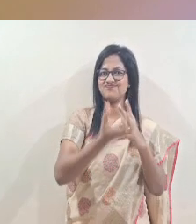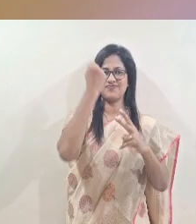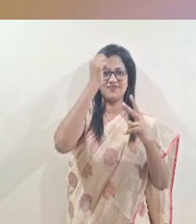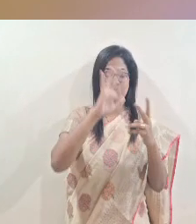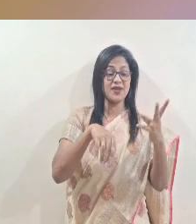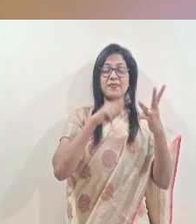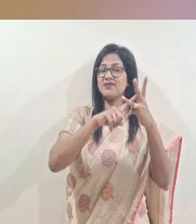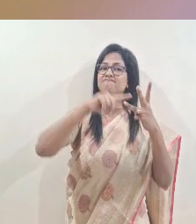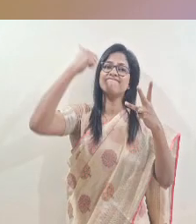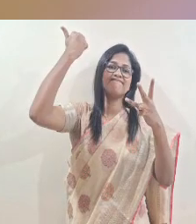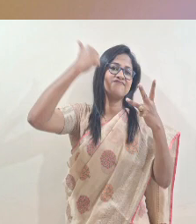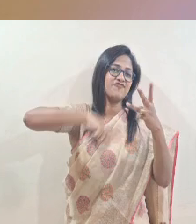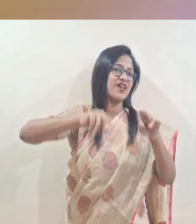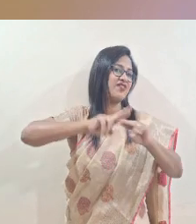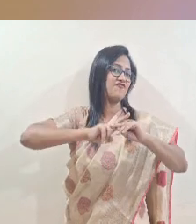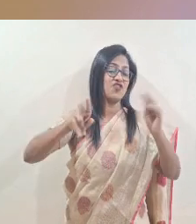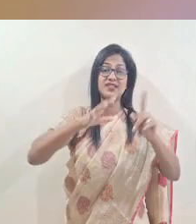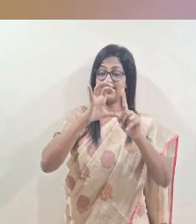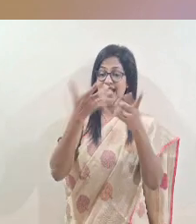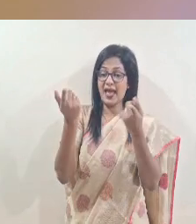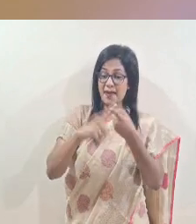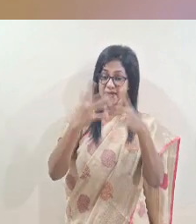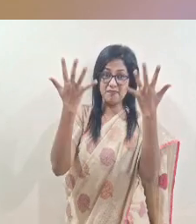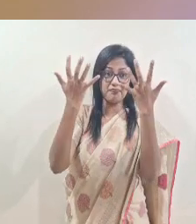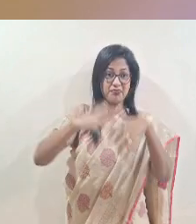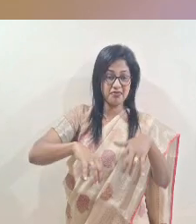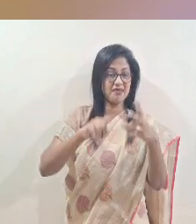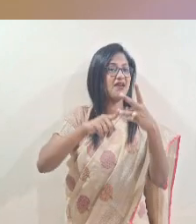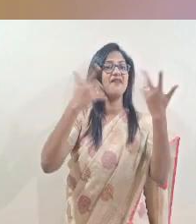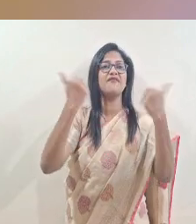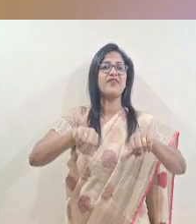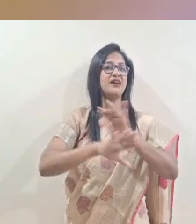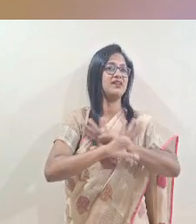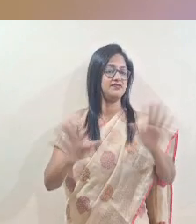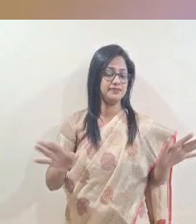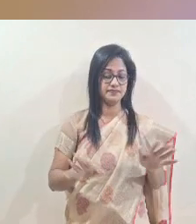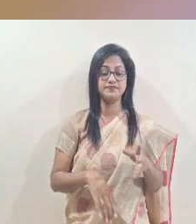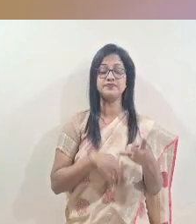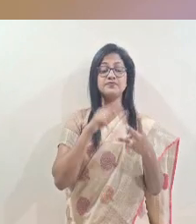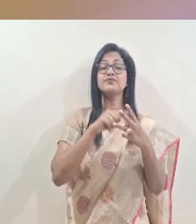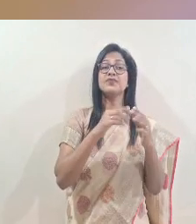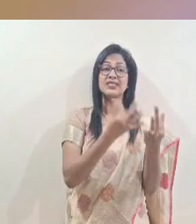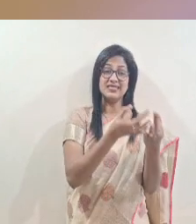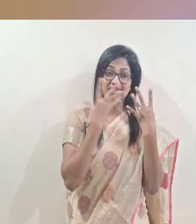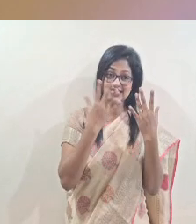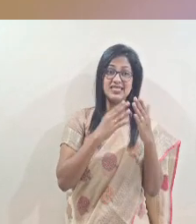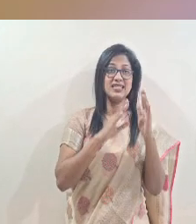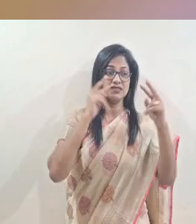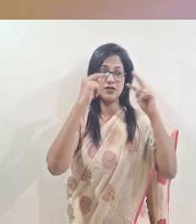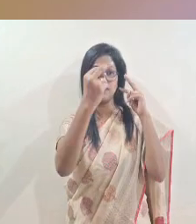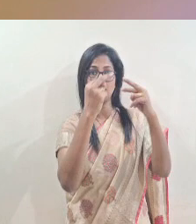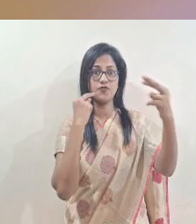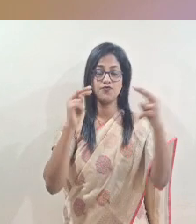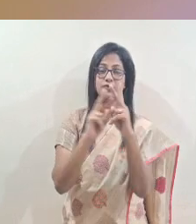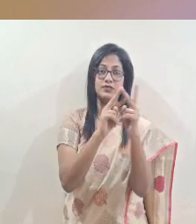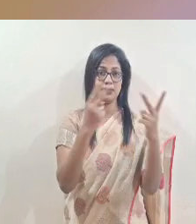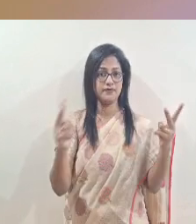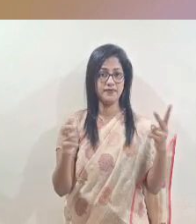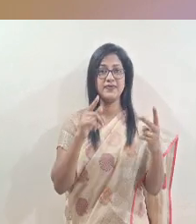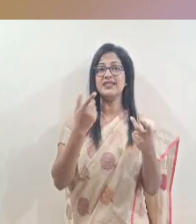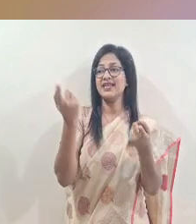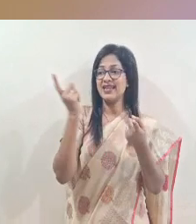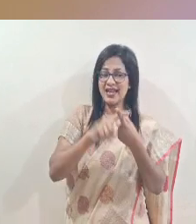has failed entirely after the disruptive event. So, resilience, there are different dimensions. It is explained in terms of